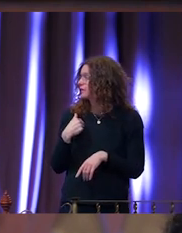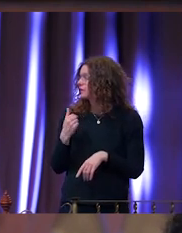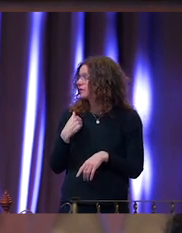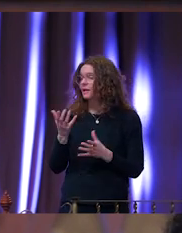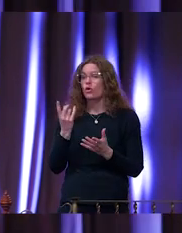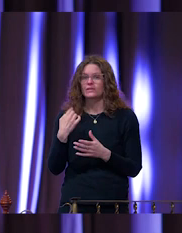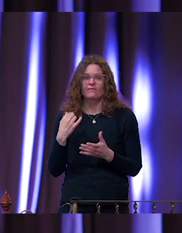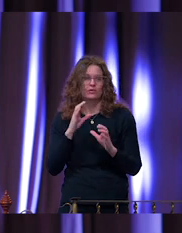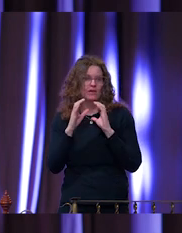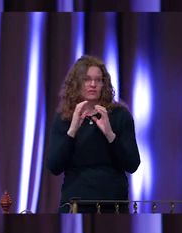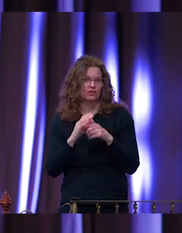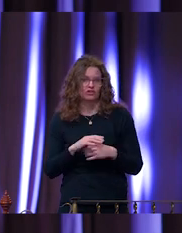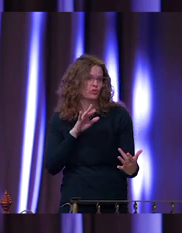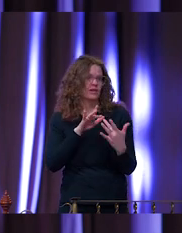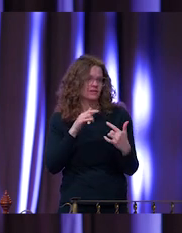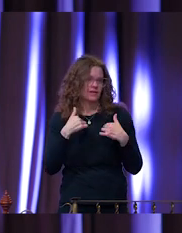conversation.